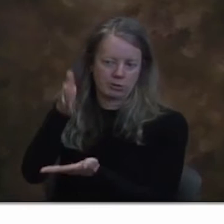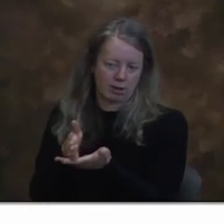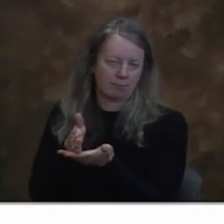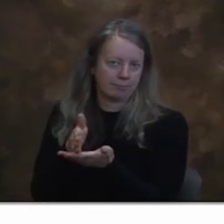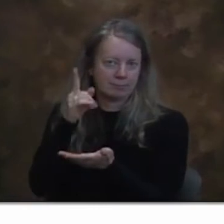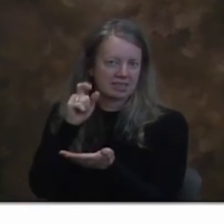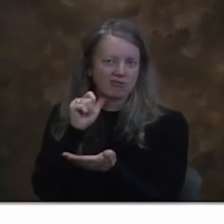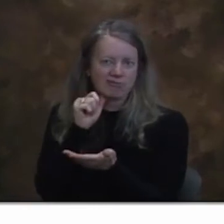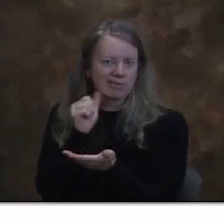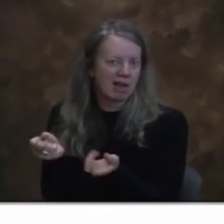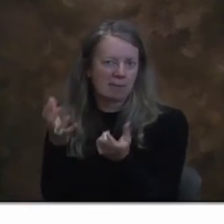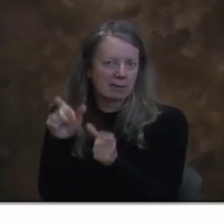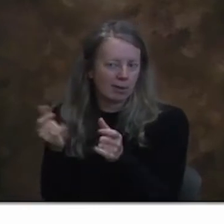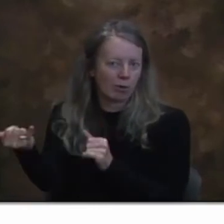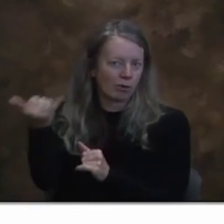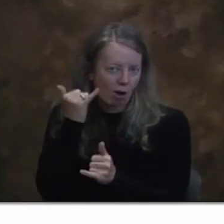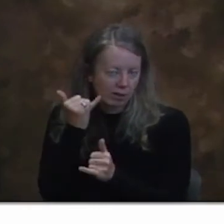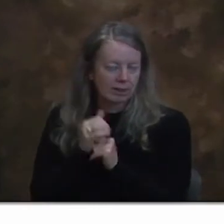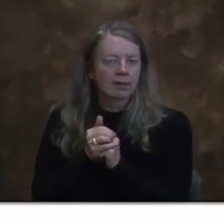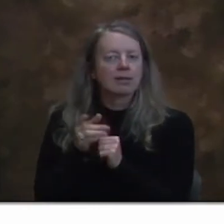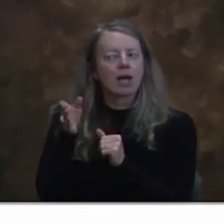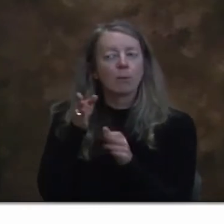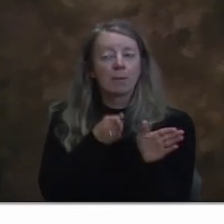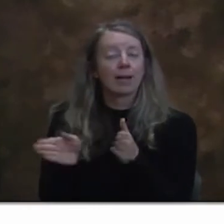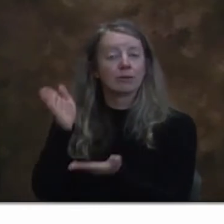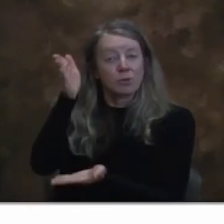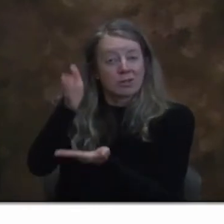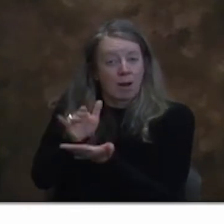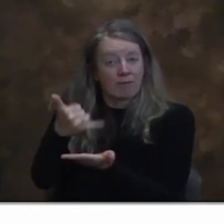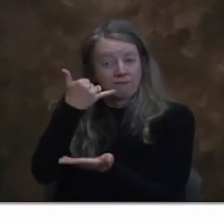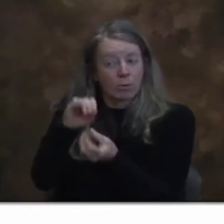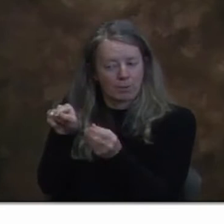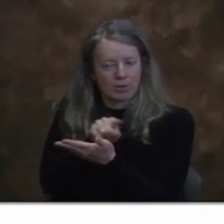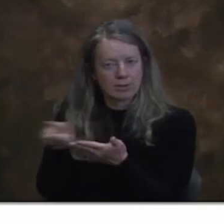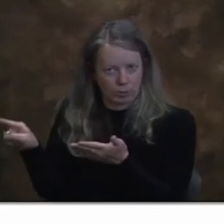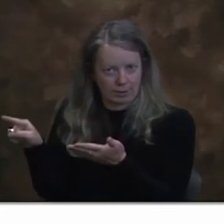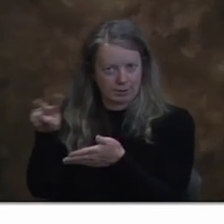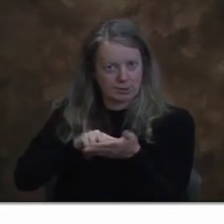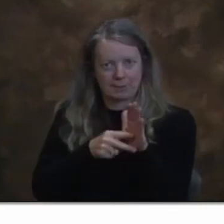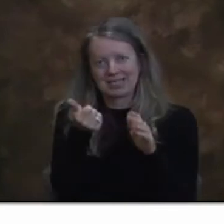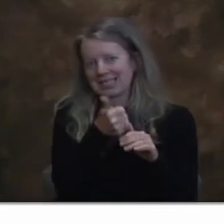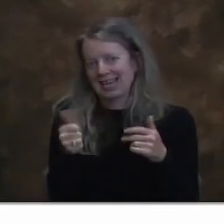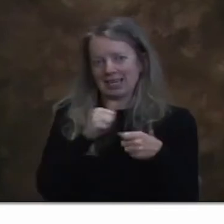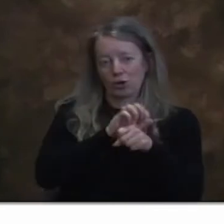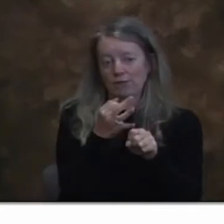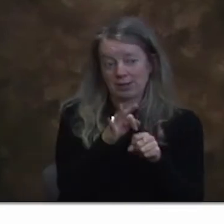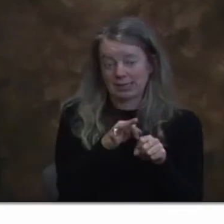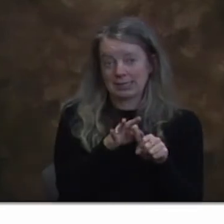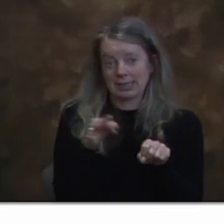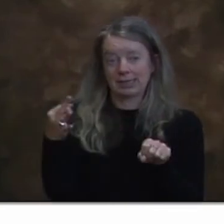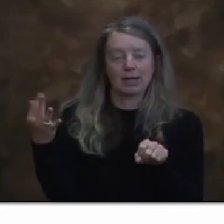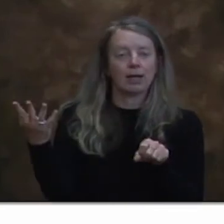low demand, and we plan to discontinue it this week. This means that we will integrate COVID-19 calls into our